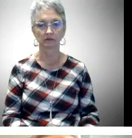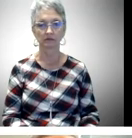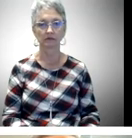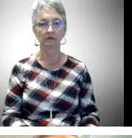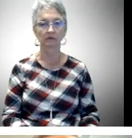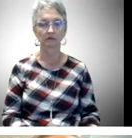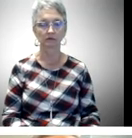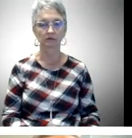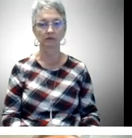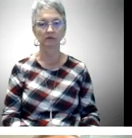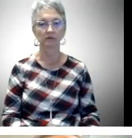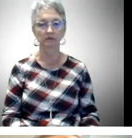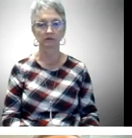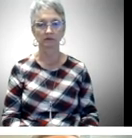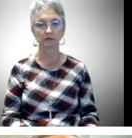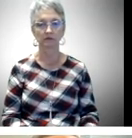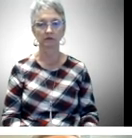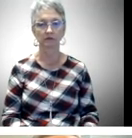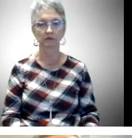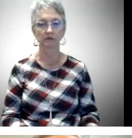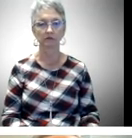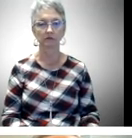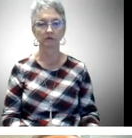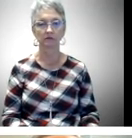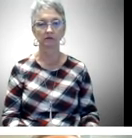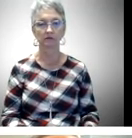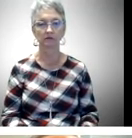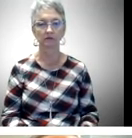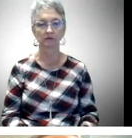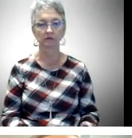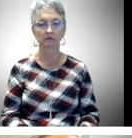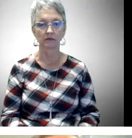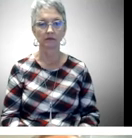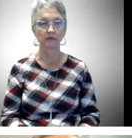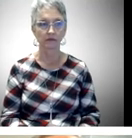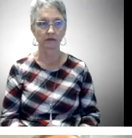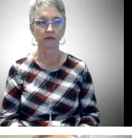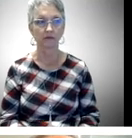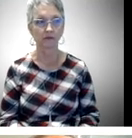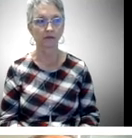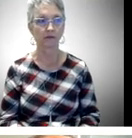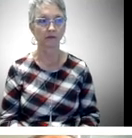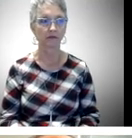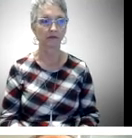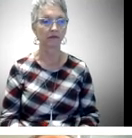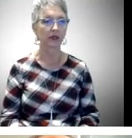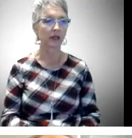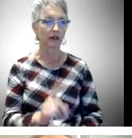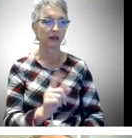So, so they have to understand the need and the benefit of doing that. Next